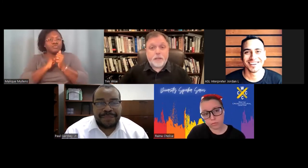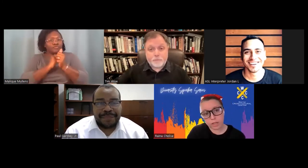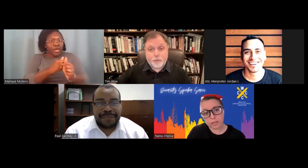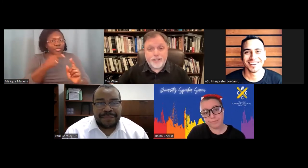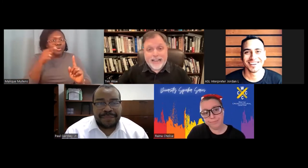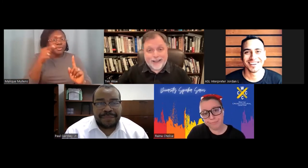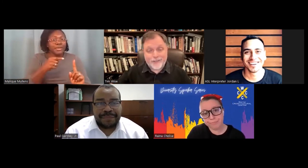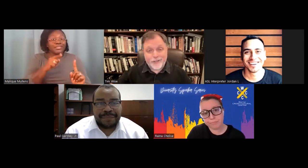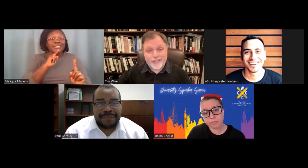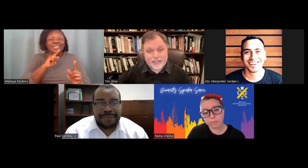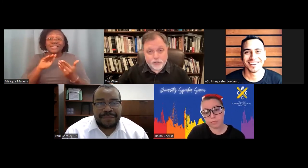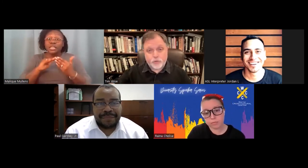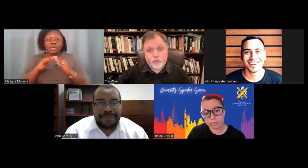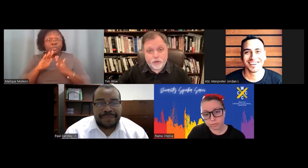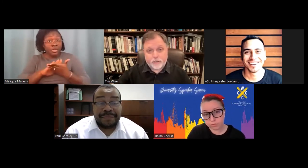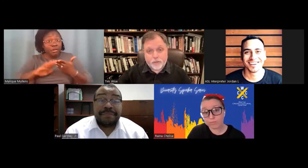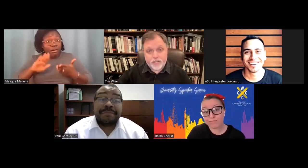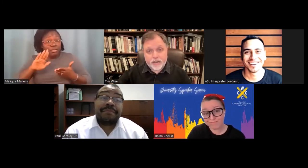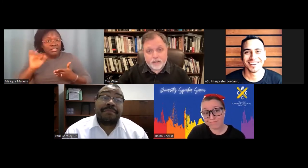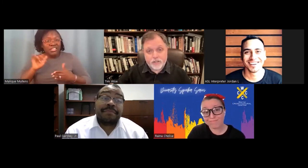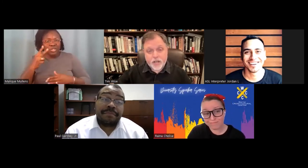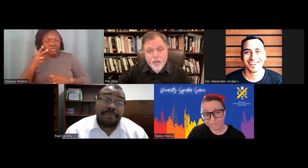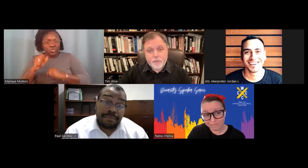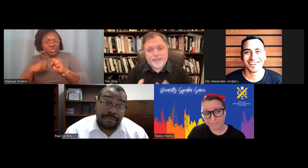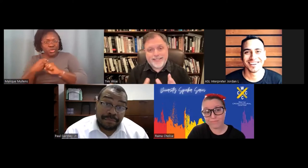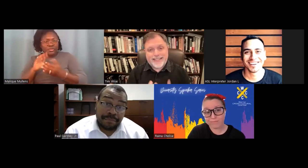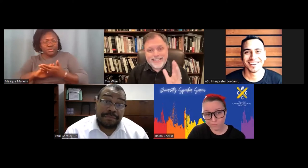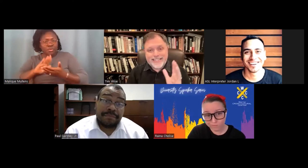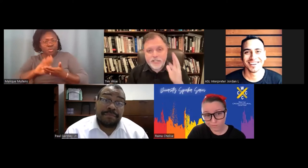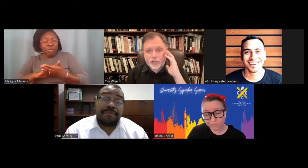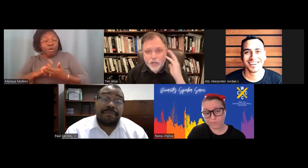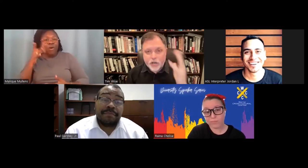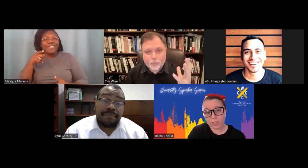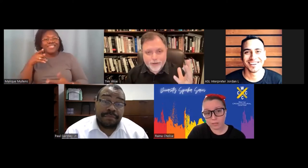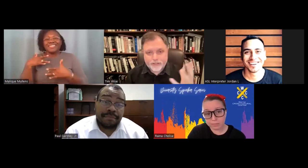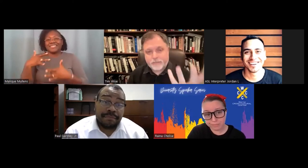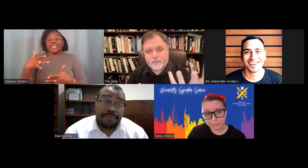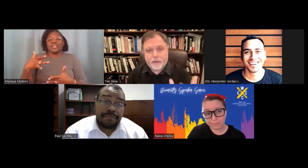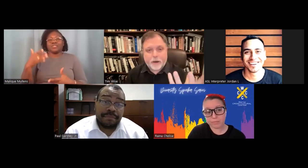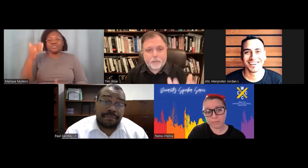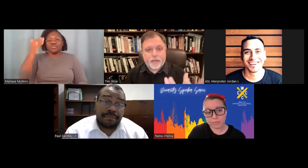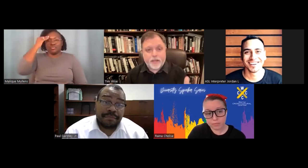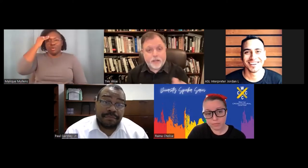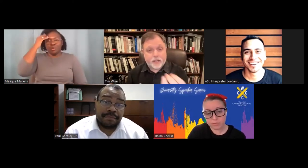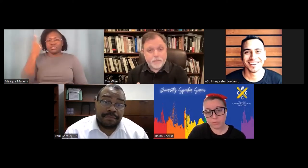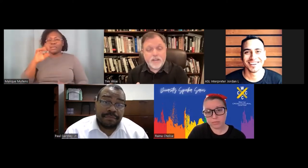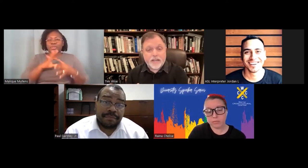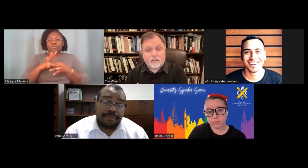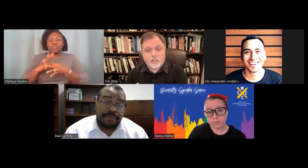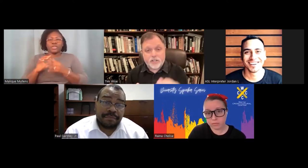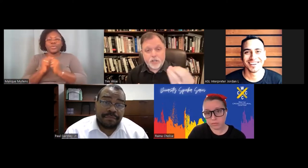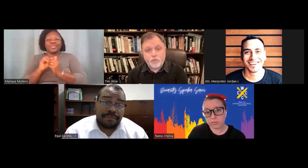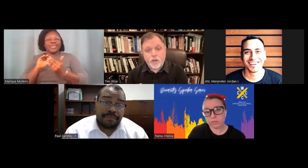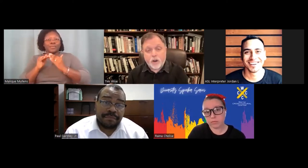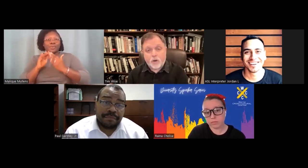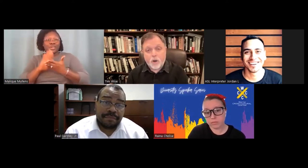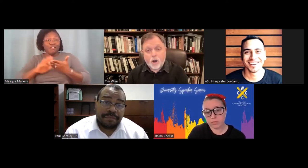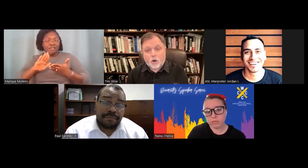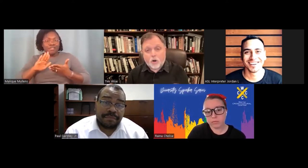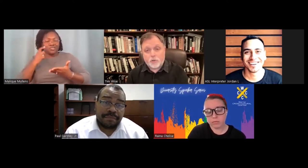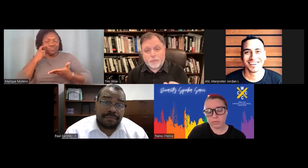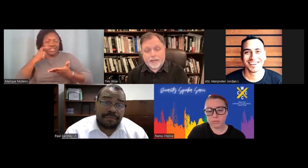to be community colleges, like two-year community colleges, because they tend to know, right? There's something about being in a community college that you